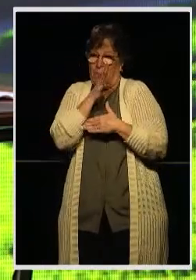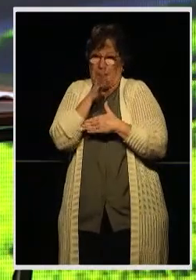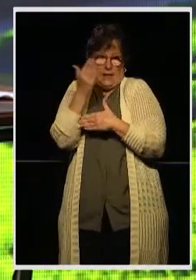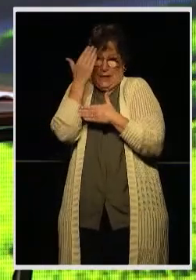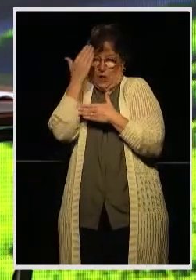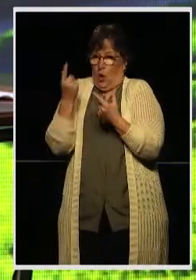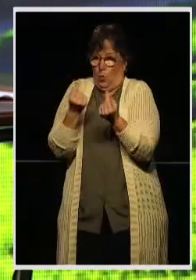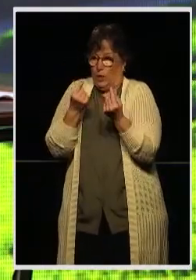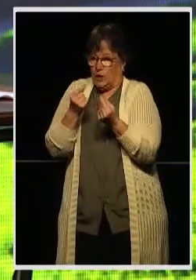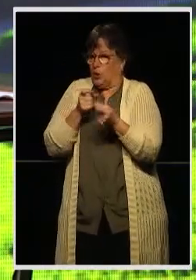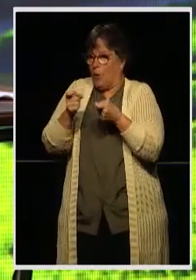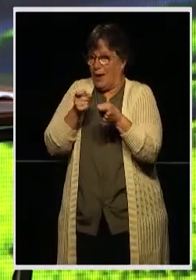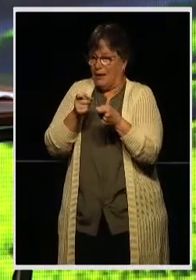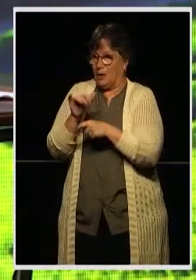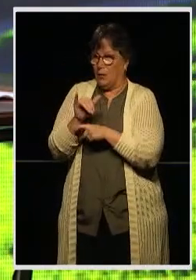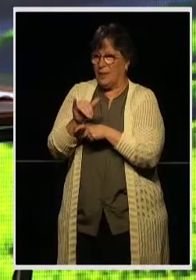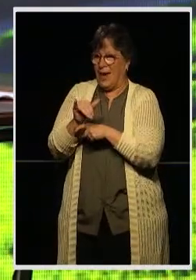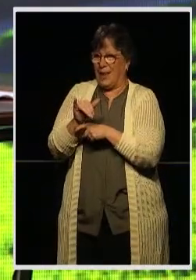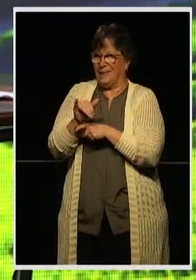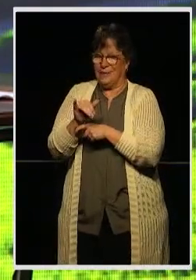have never experienced before.